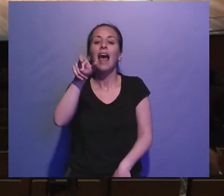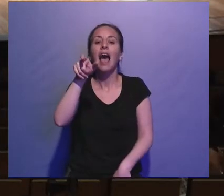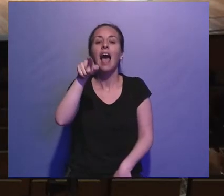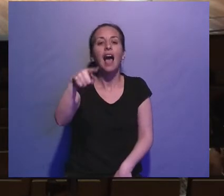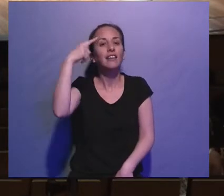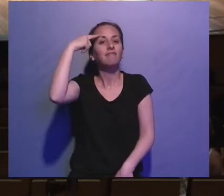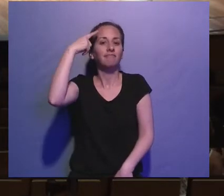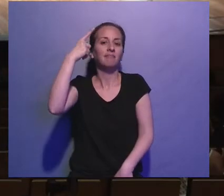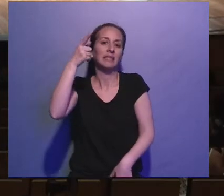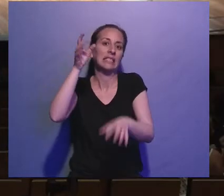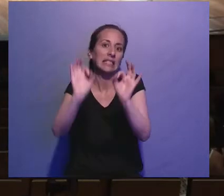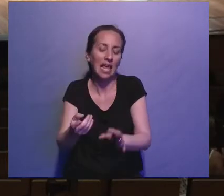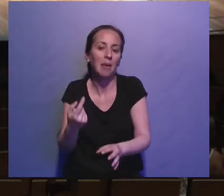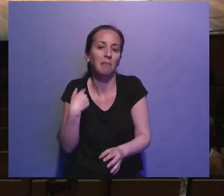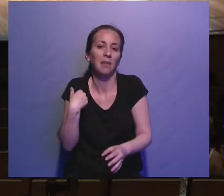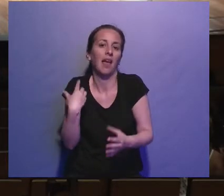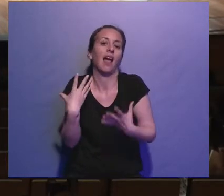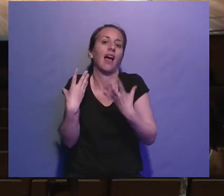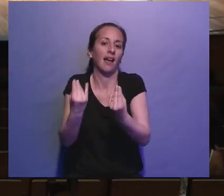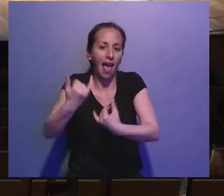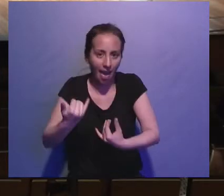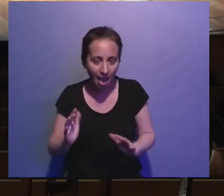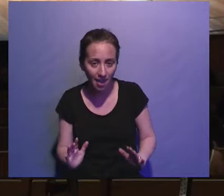the requestor,